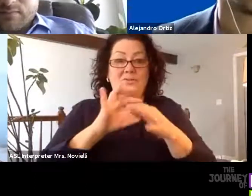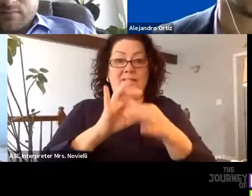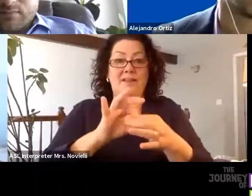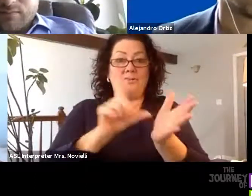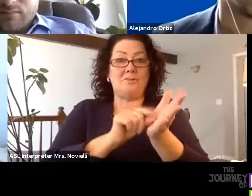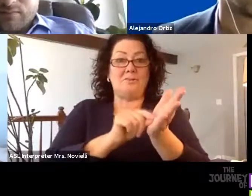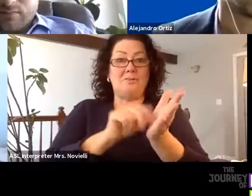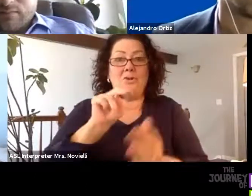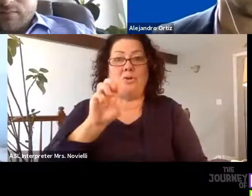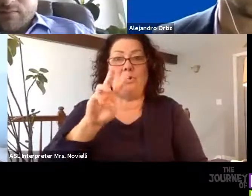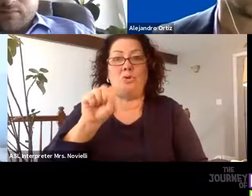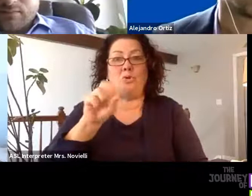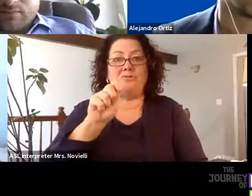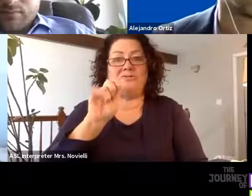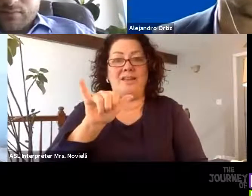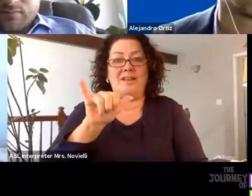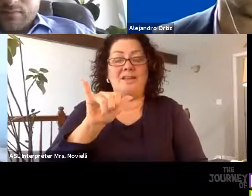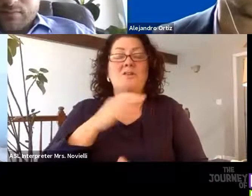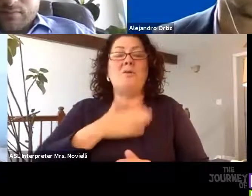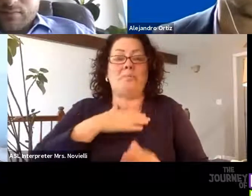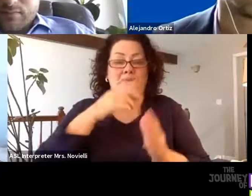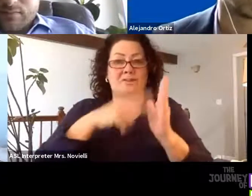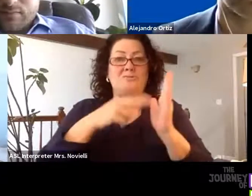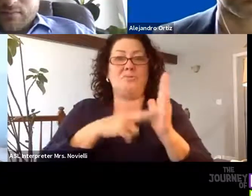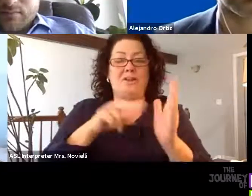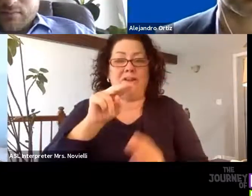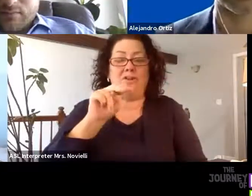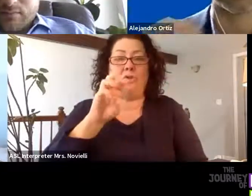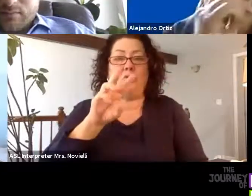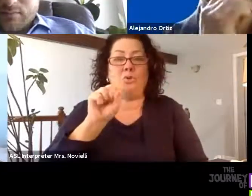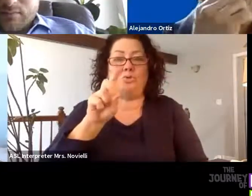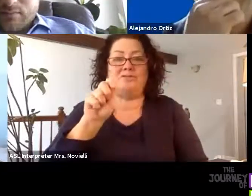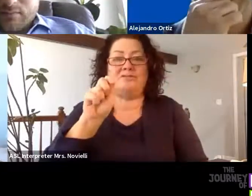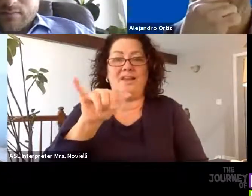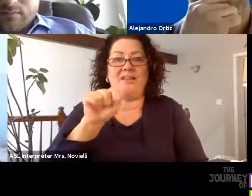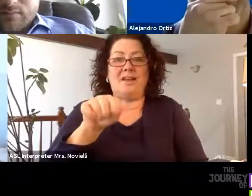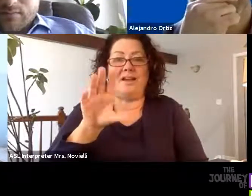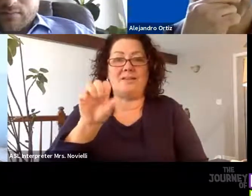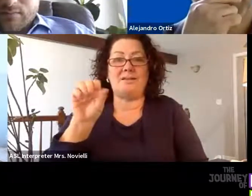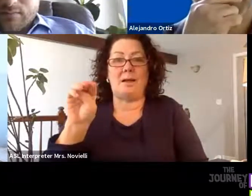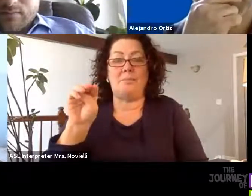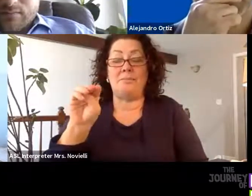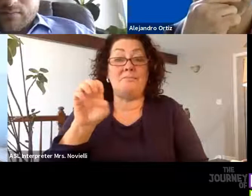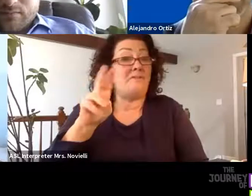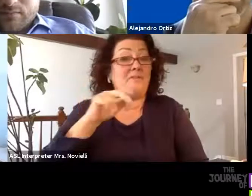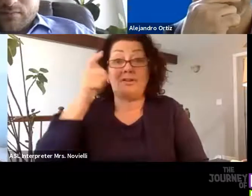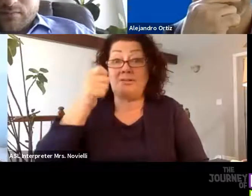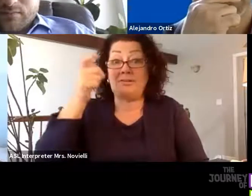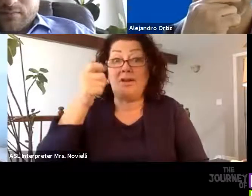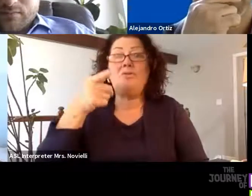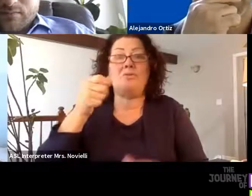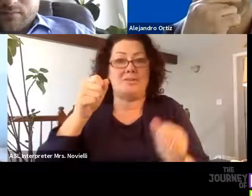investigation, please do go to newsday.com. If you're not a subscriber, you can still access